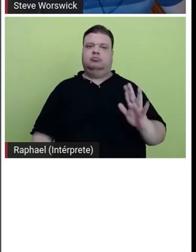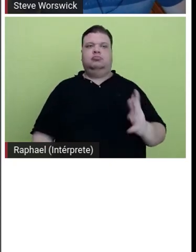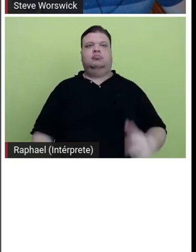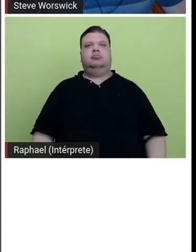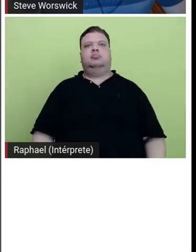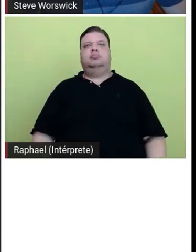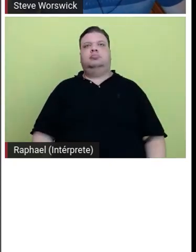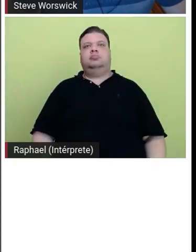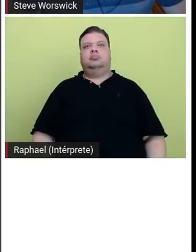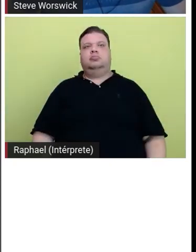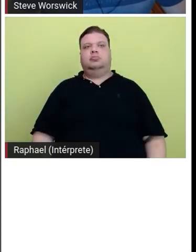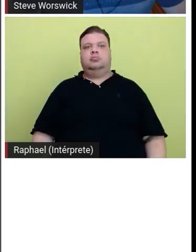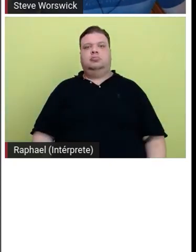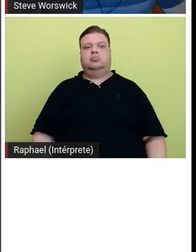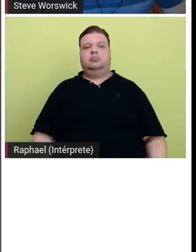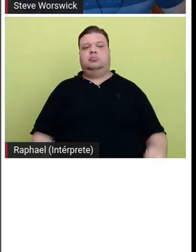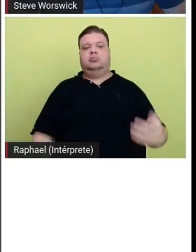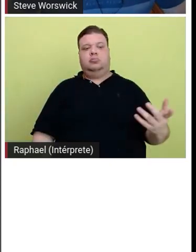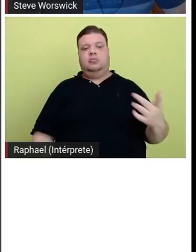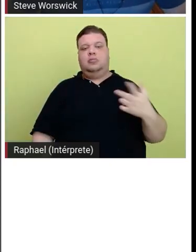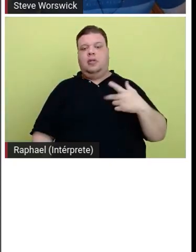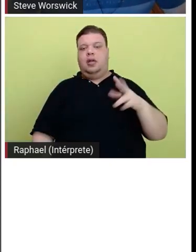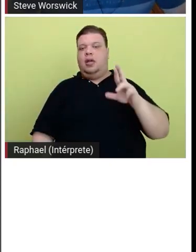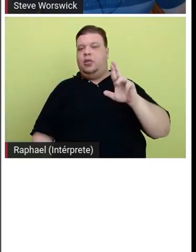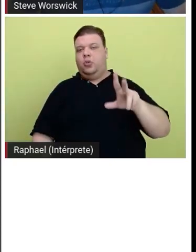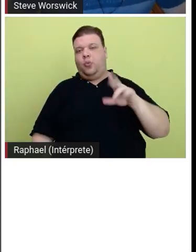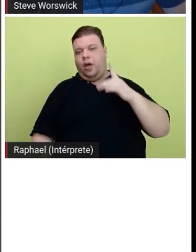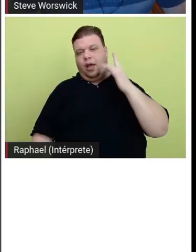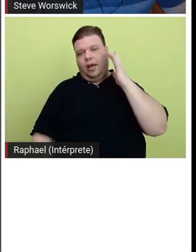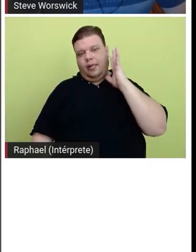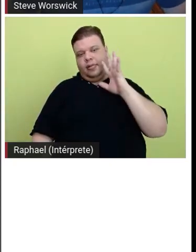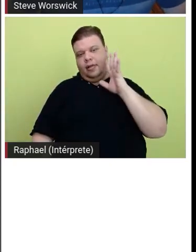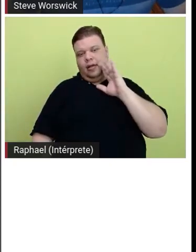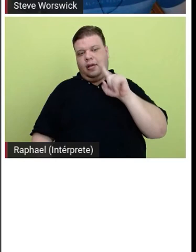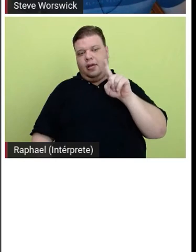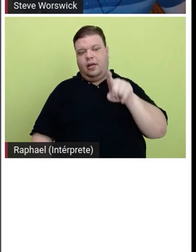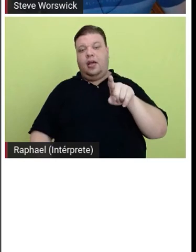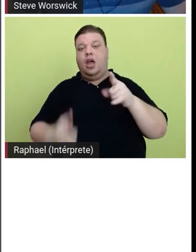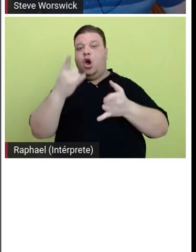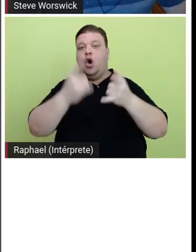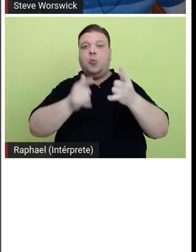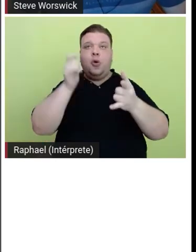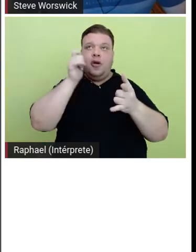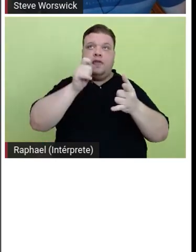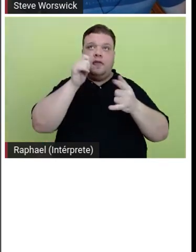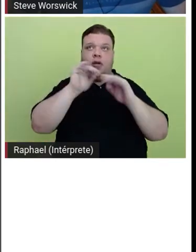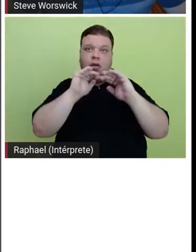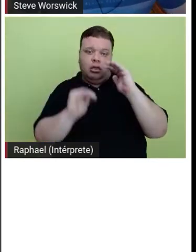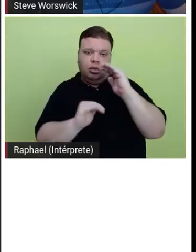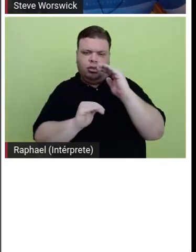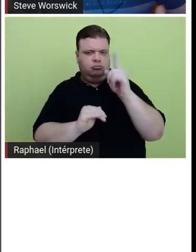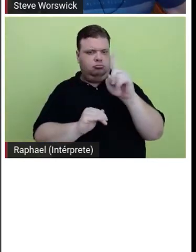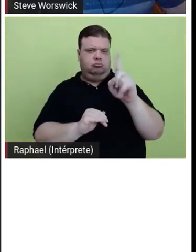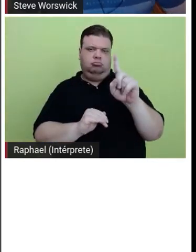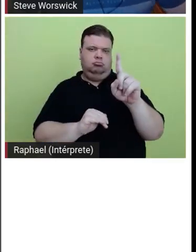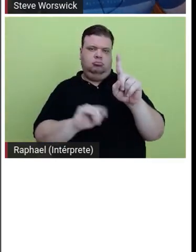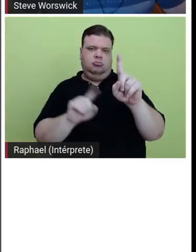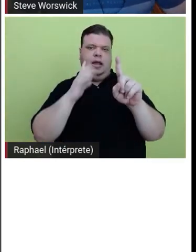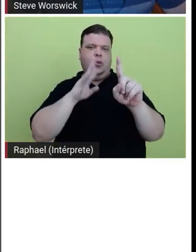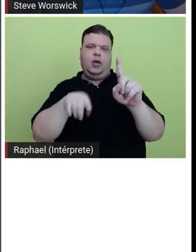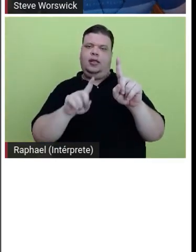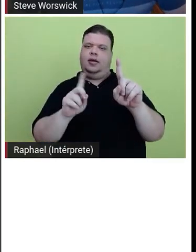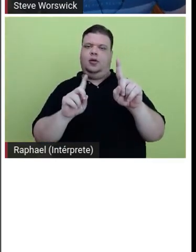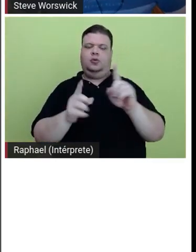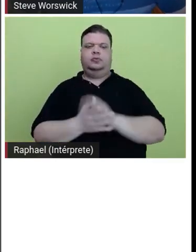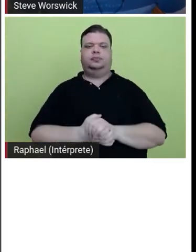companionship or romance even. It never encourages romance. So like someone said that I love you, and it will say thanks, I